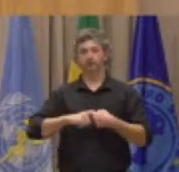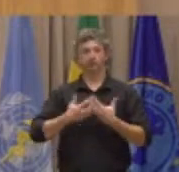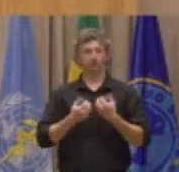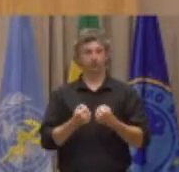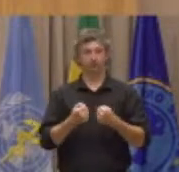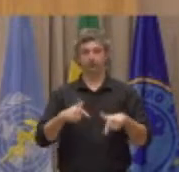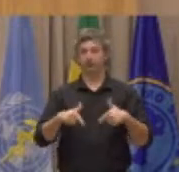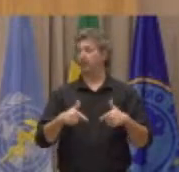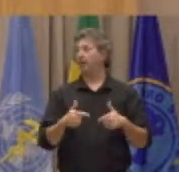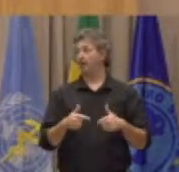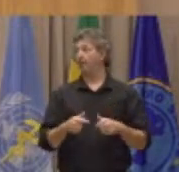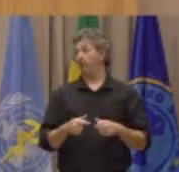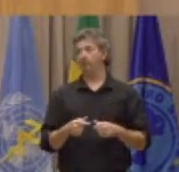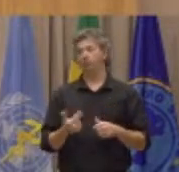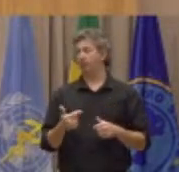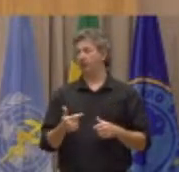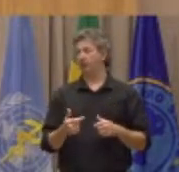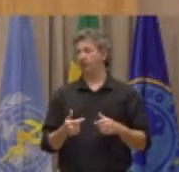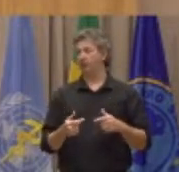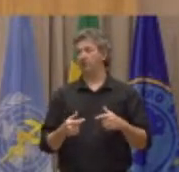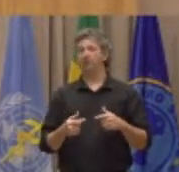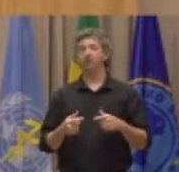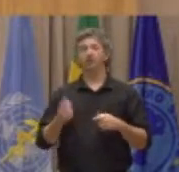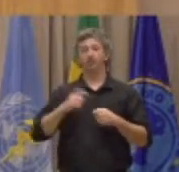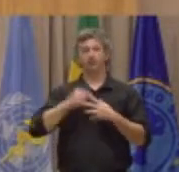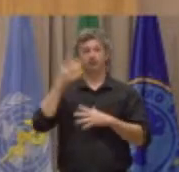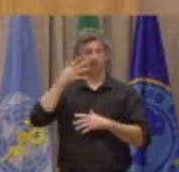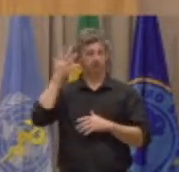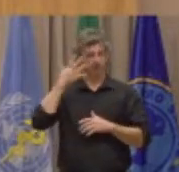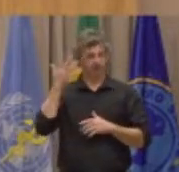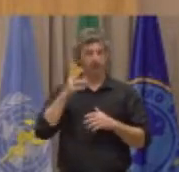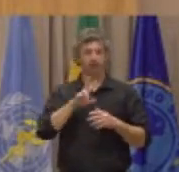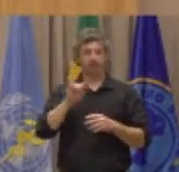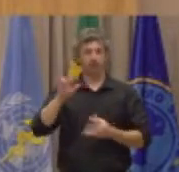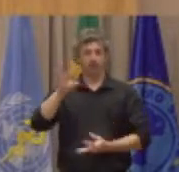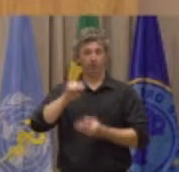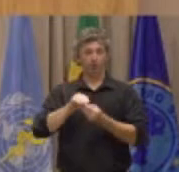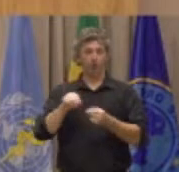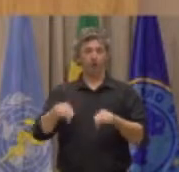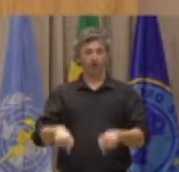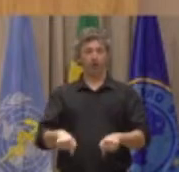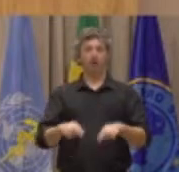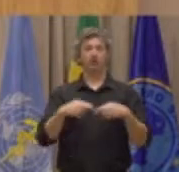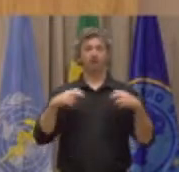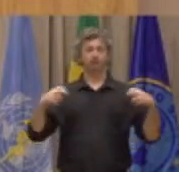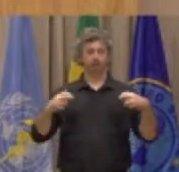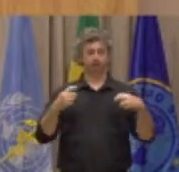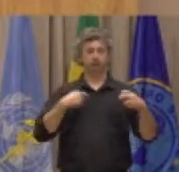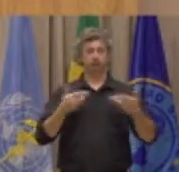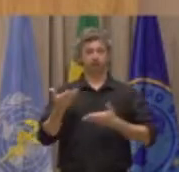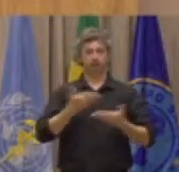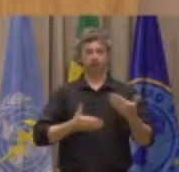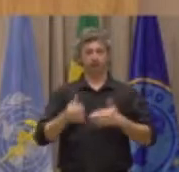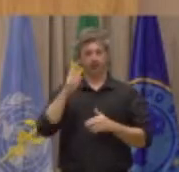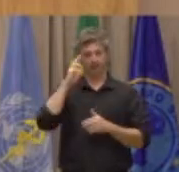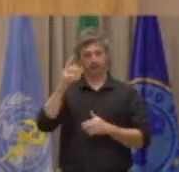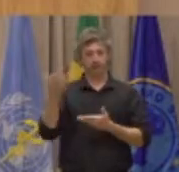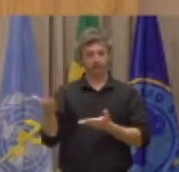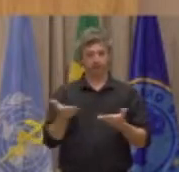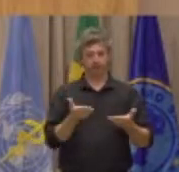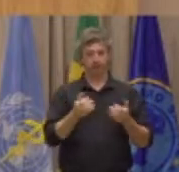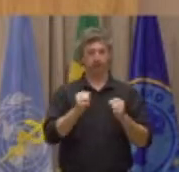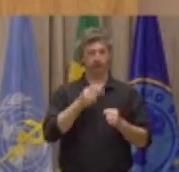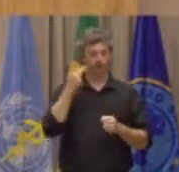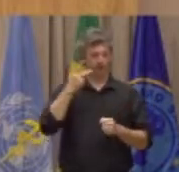We are going to take back the activity, having the presentation that are going to wrap up